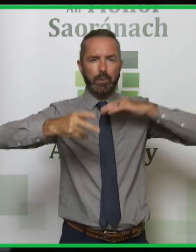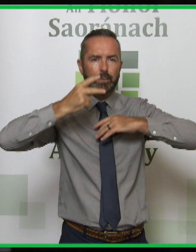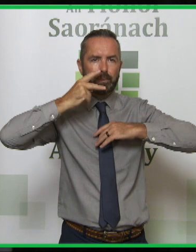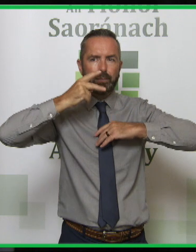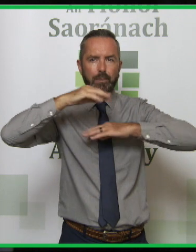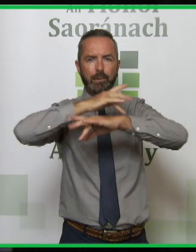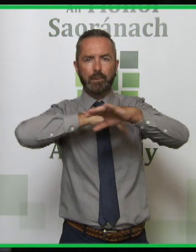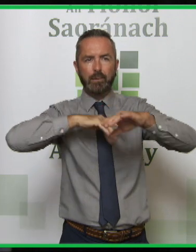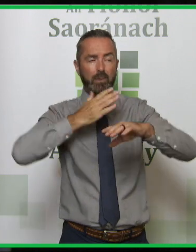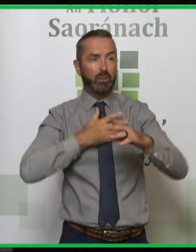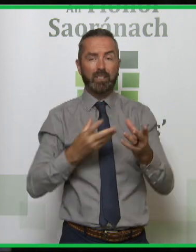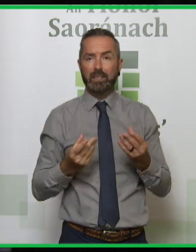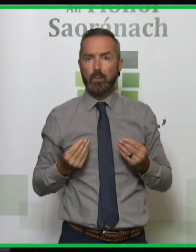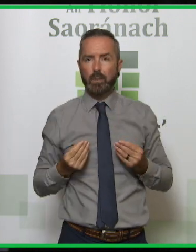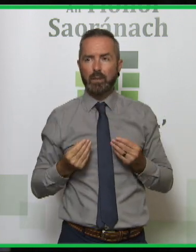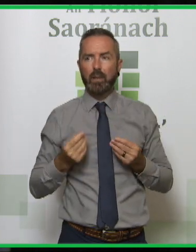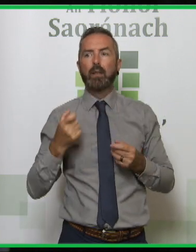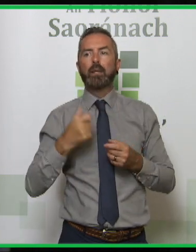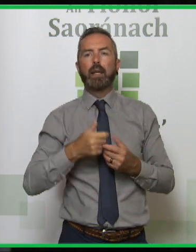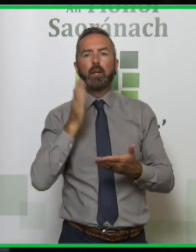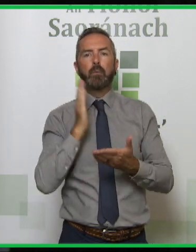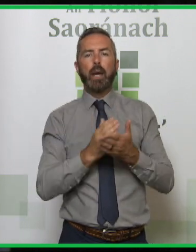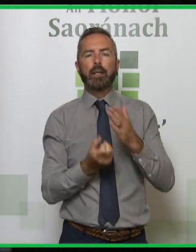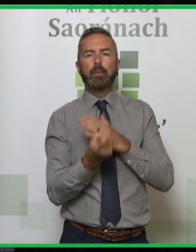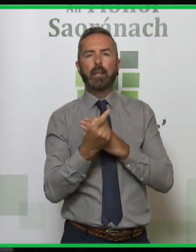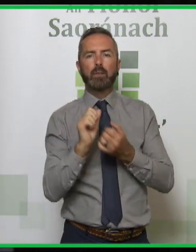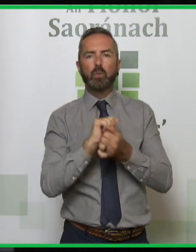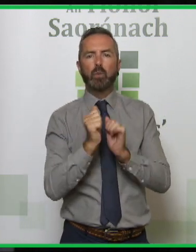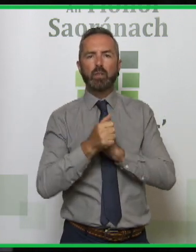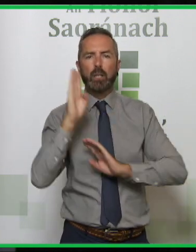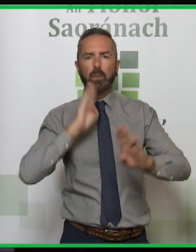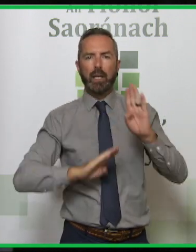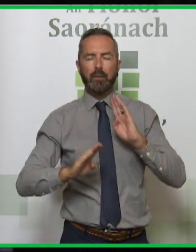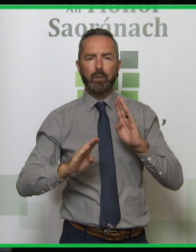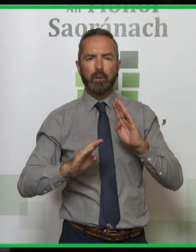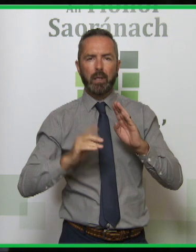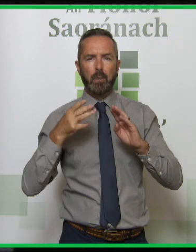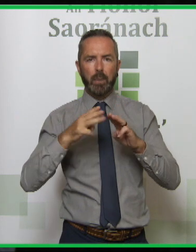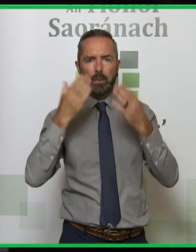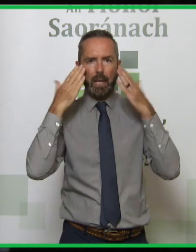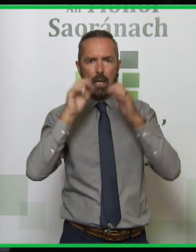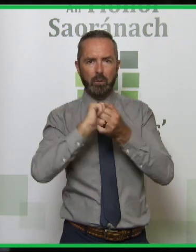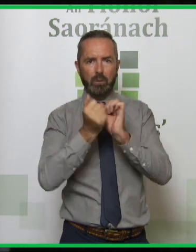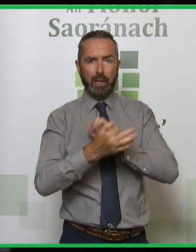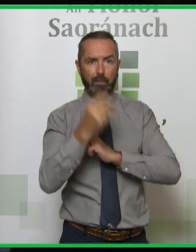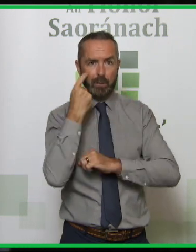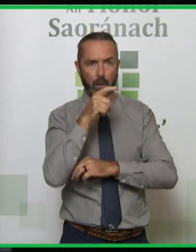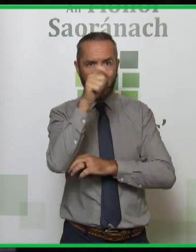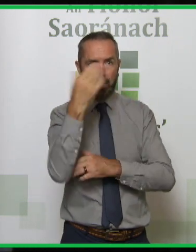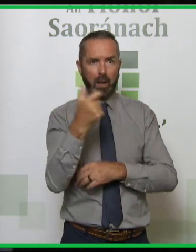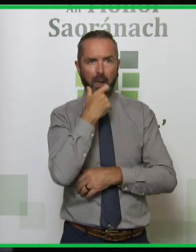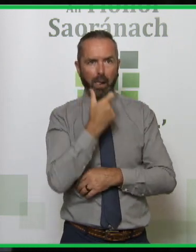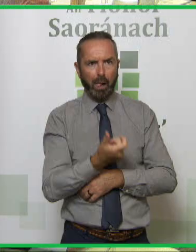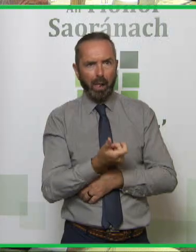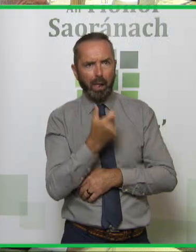kind of accepted. The smoking ban came in, changed the behaviour, and now the attitudes and the norms have changed massively. If you saw somebody smoking in a bar now, your jaw would hit the